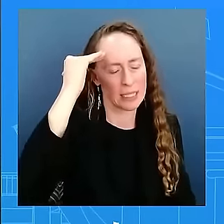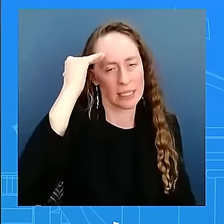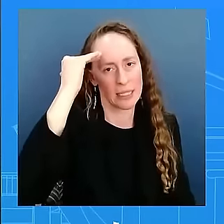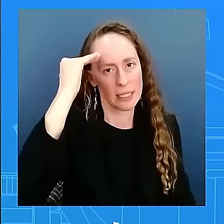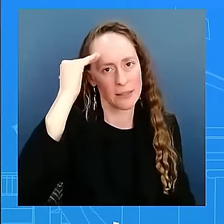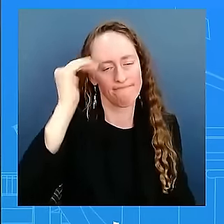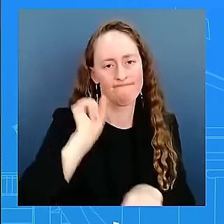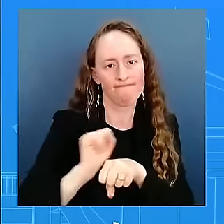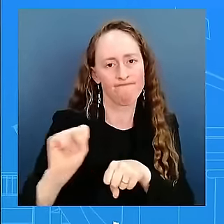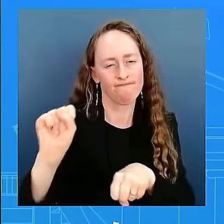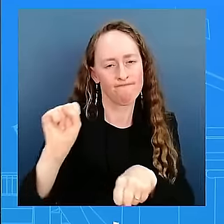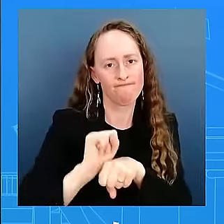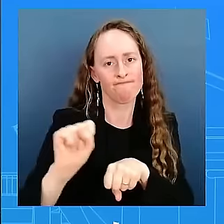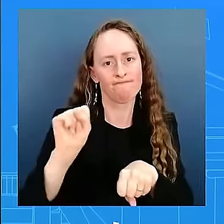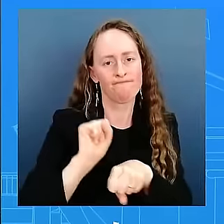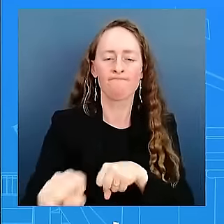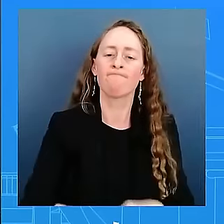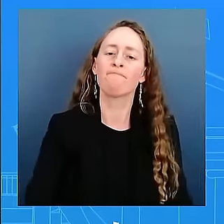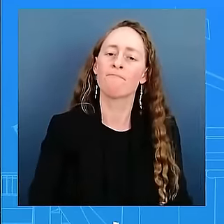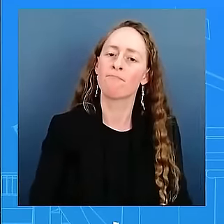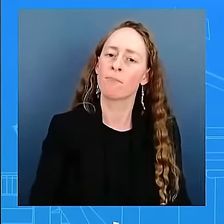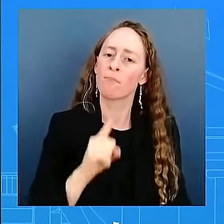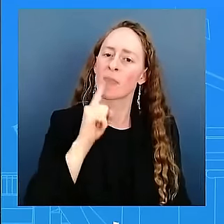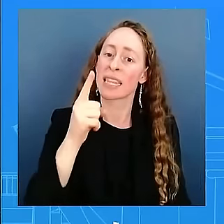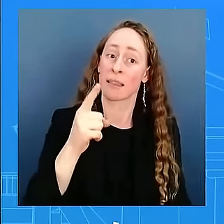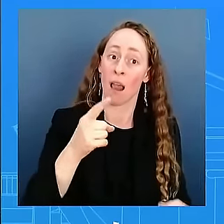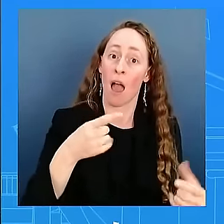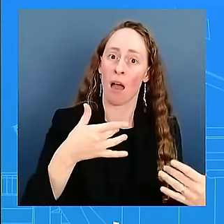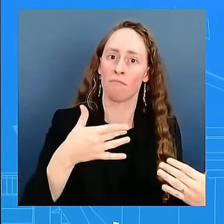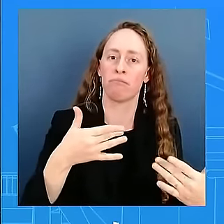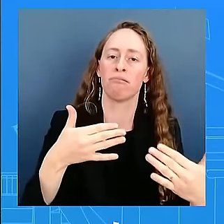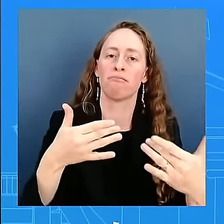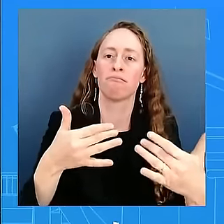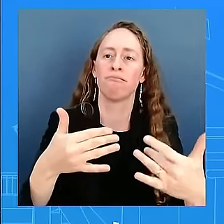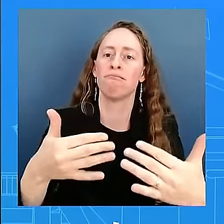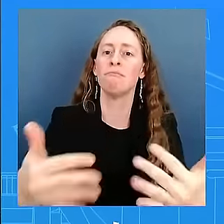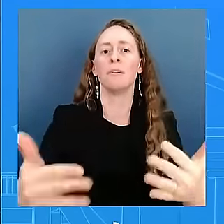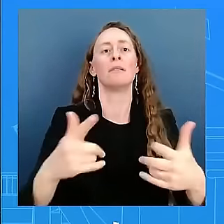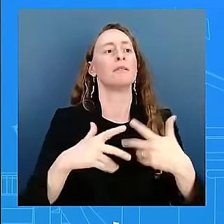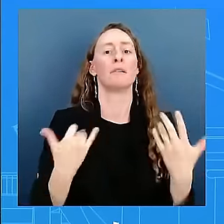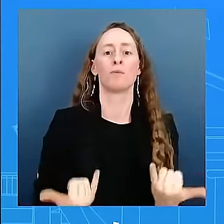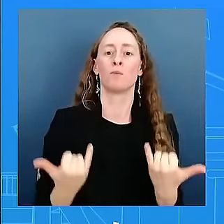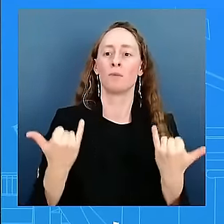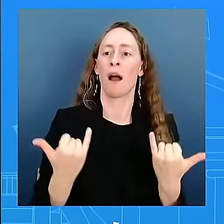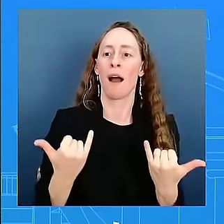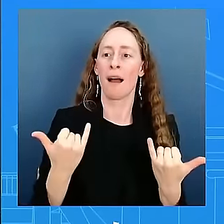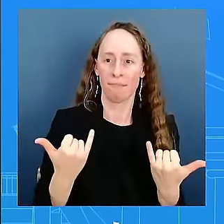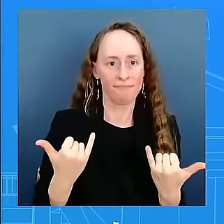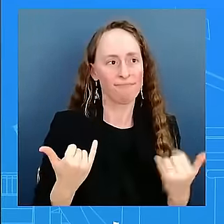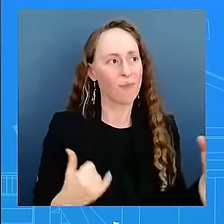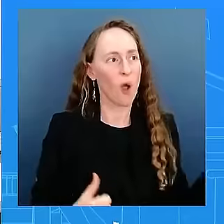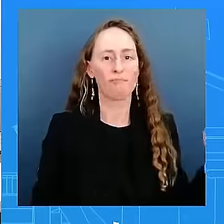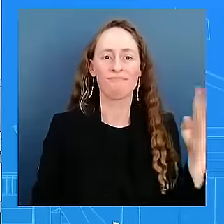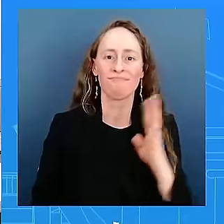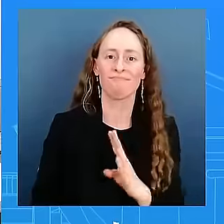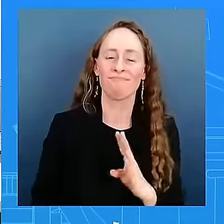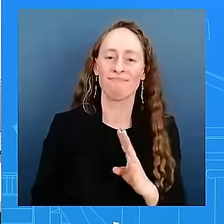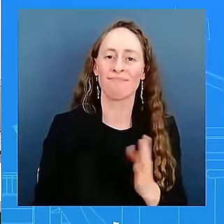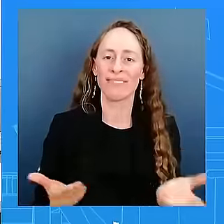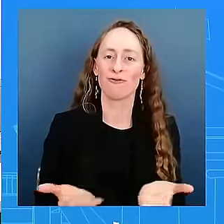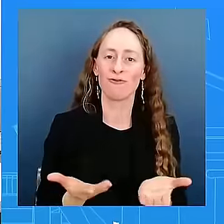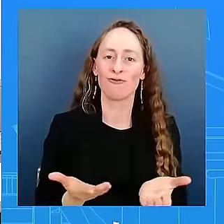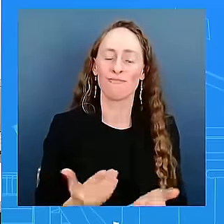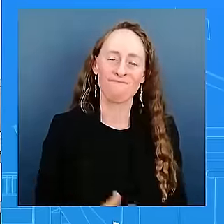work continued over the course of the past few months and culminated in today. Yeah. You've mentioned it a little bit, but can you describe and give us a little bit more color on that Oval